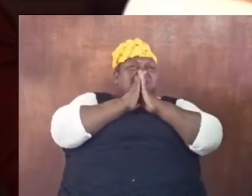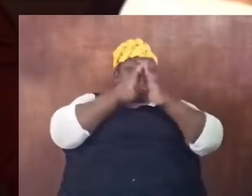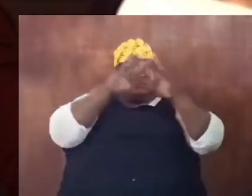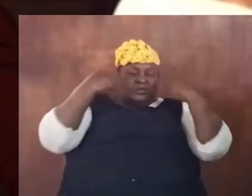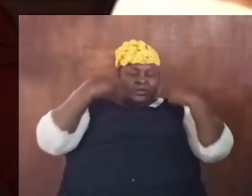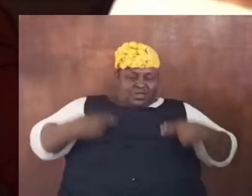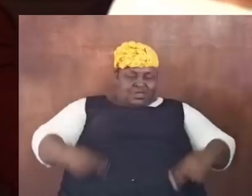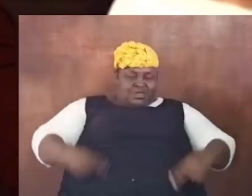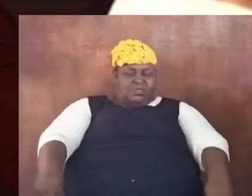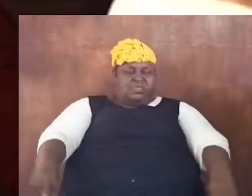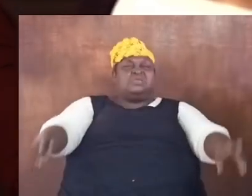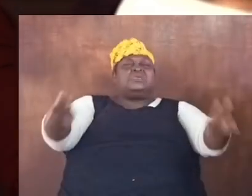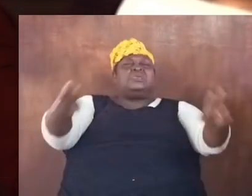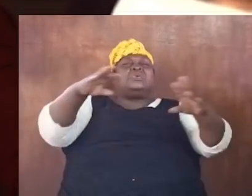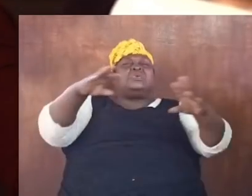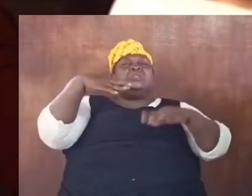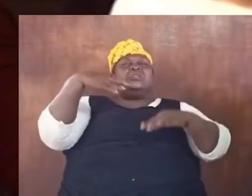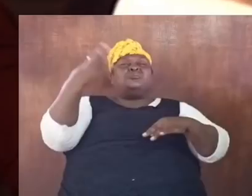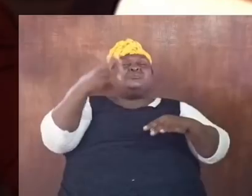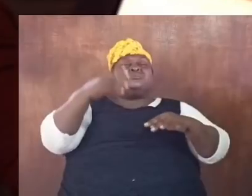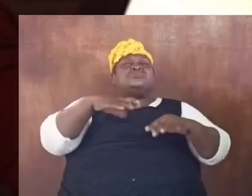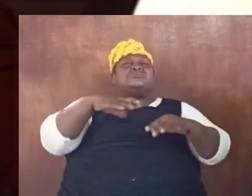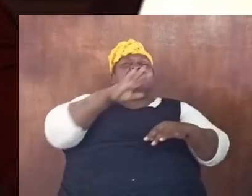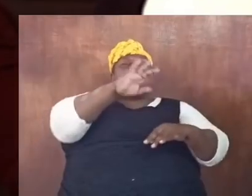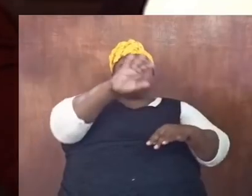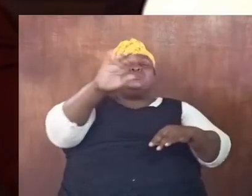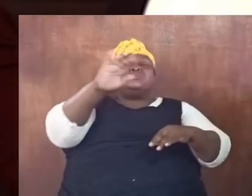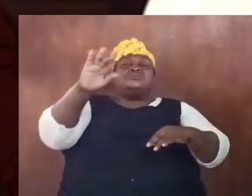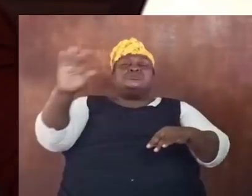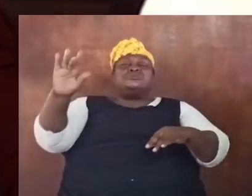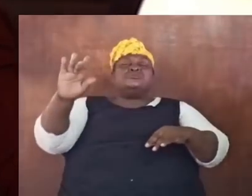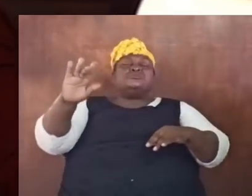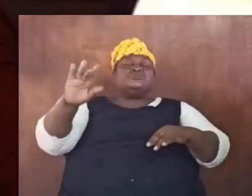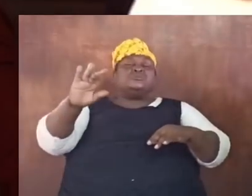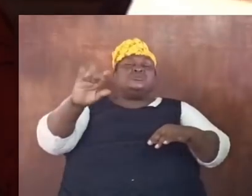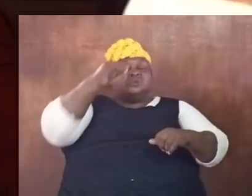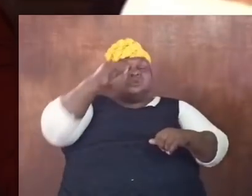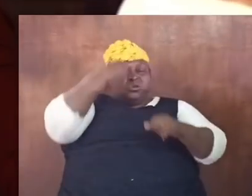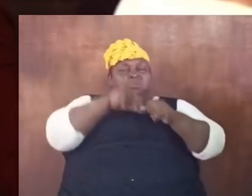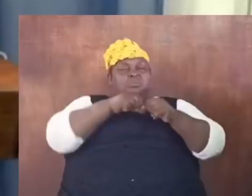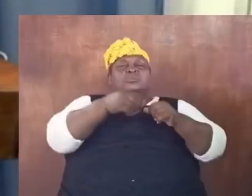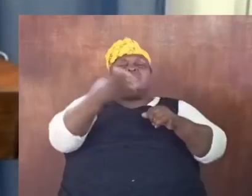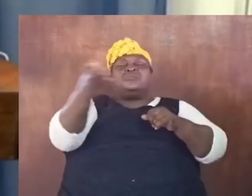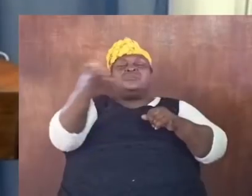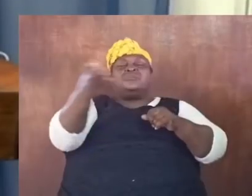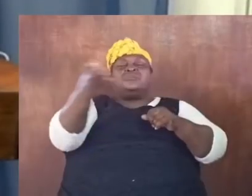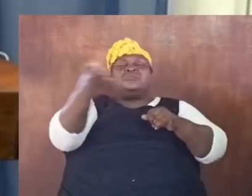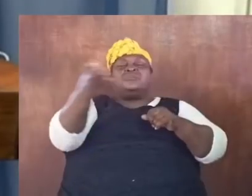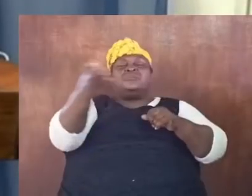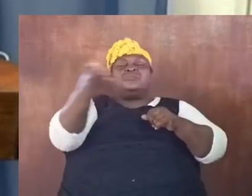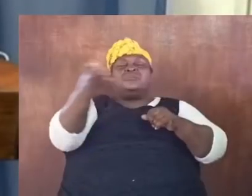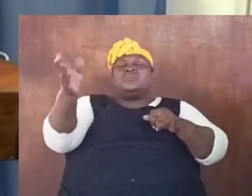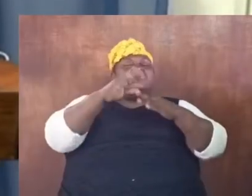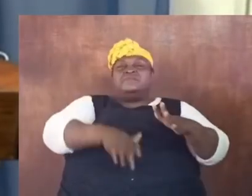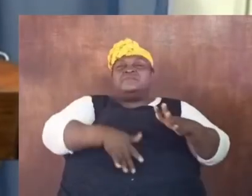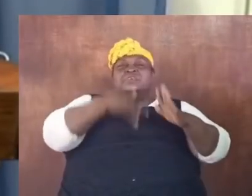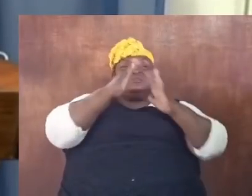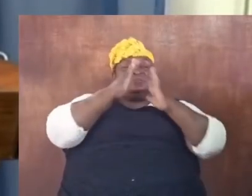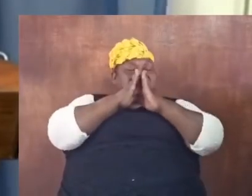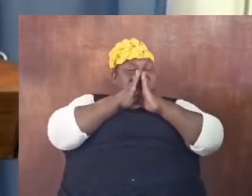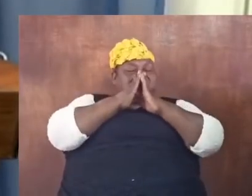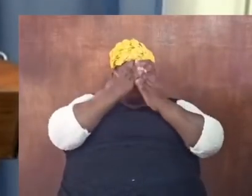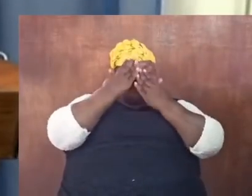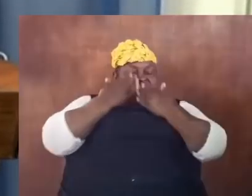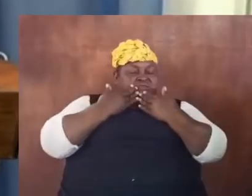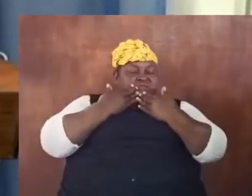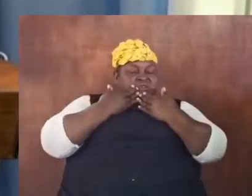touch. Mighty God, remember those among us, God, who are feeling sad for whatever reason. God, lift